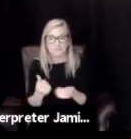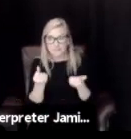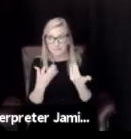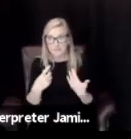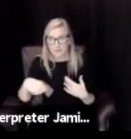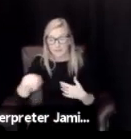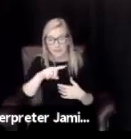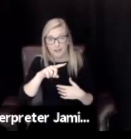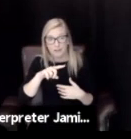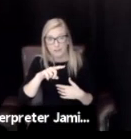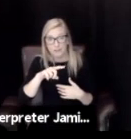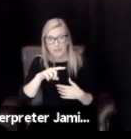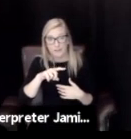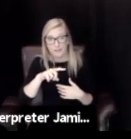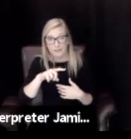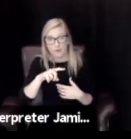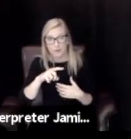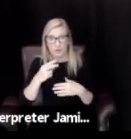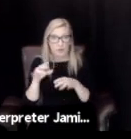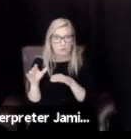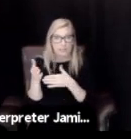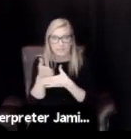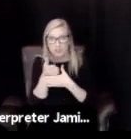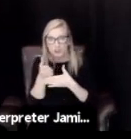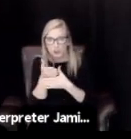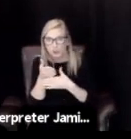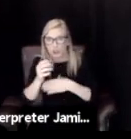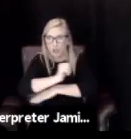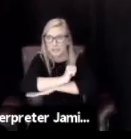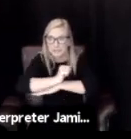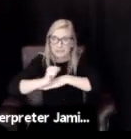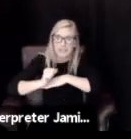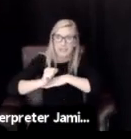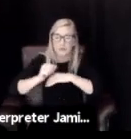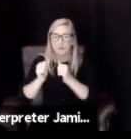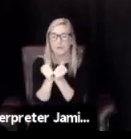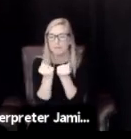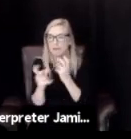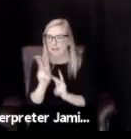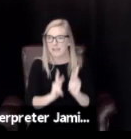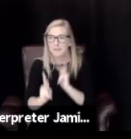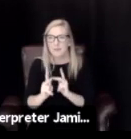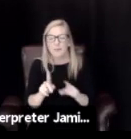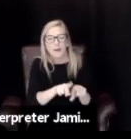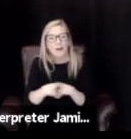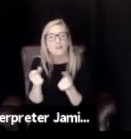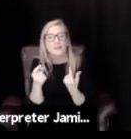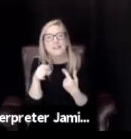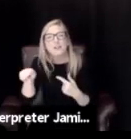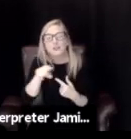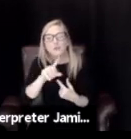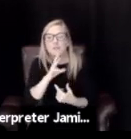people, or in front of a lot of people. You share the stage with a lot of people, but also you're in front of a lot of